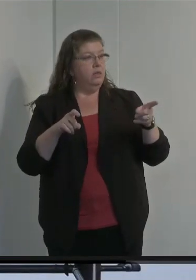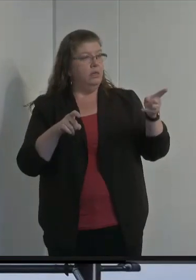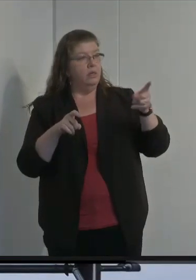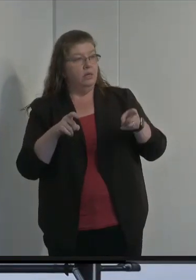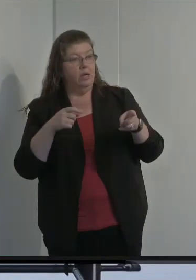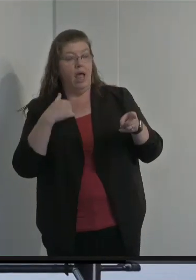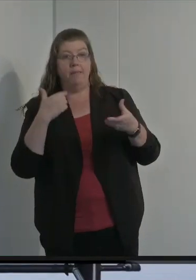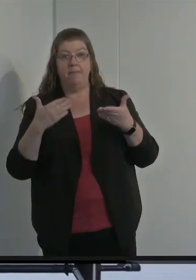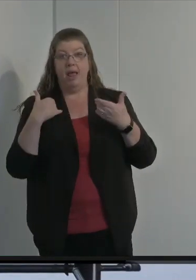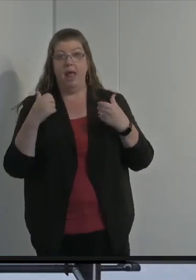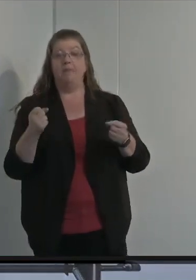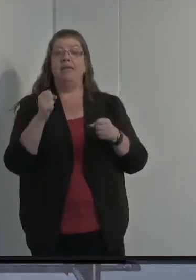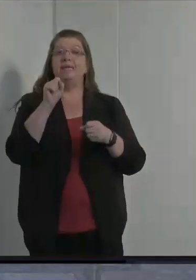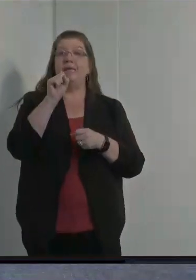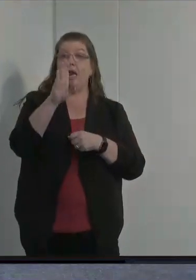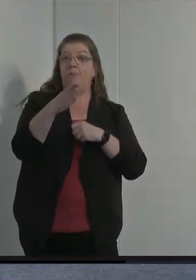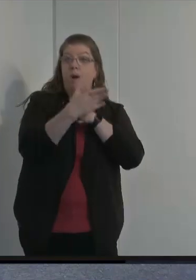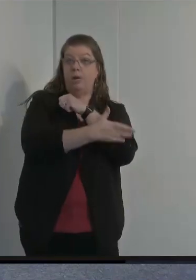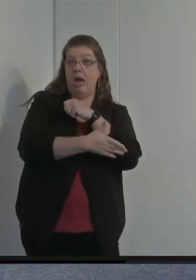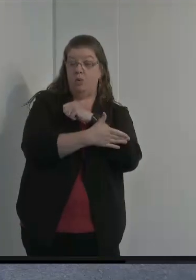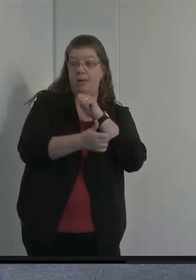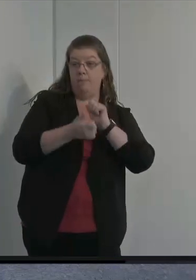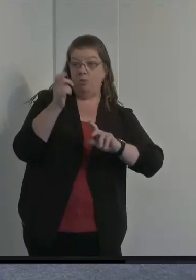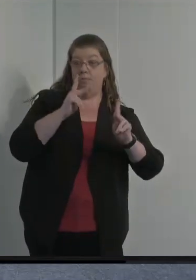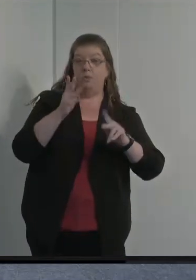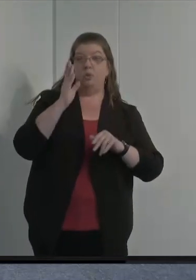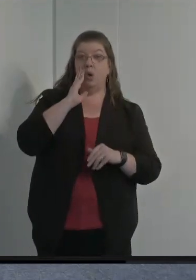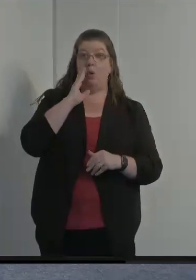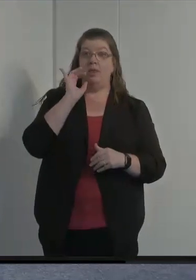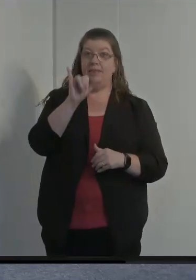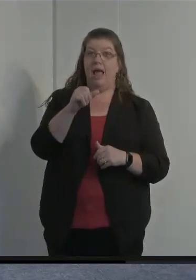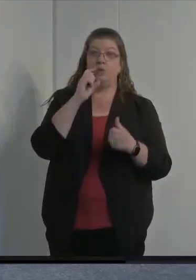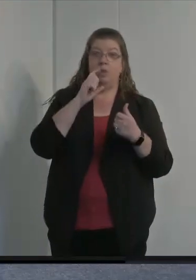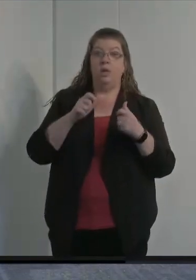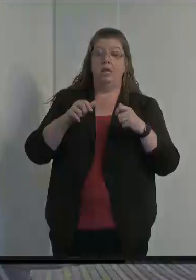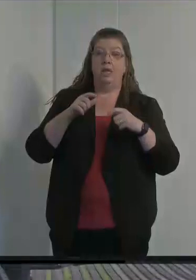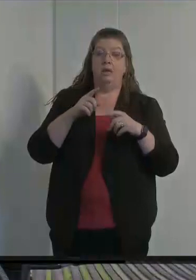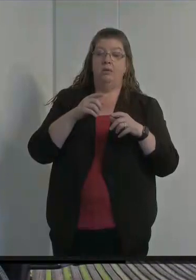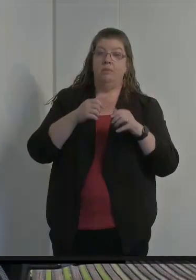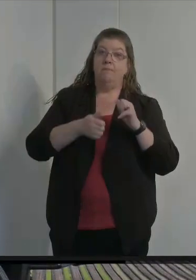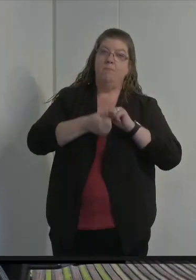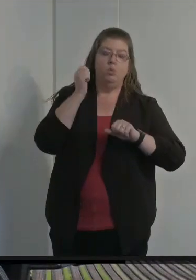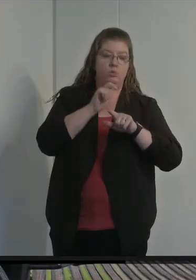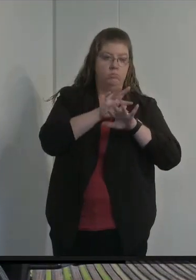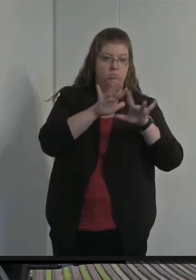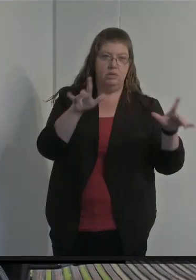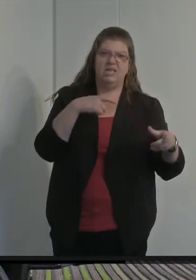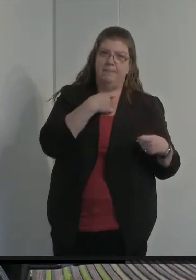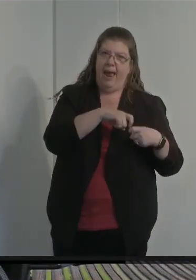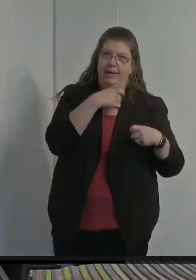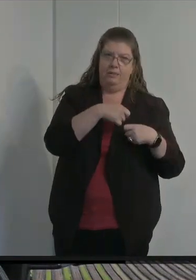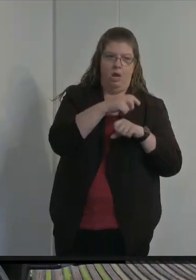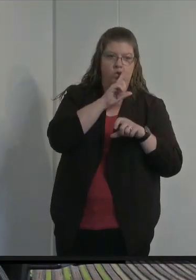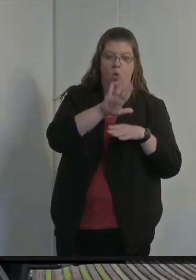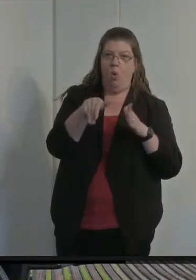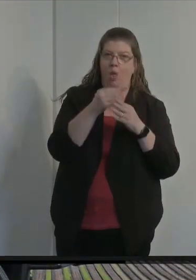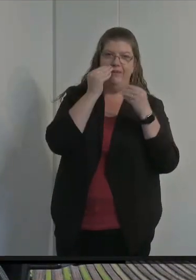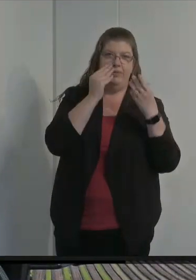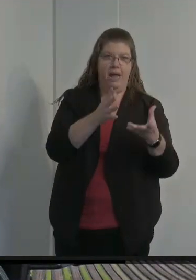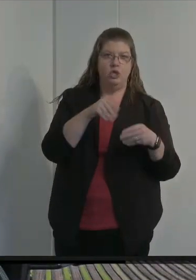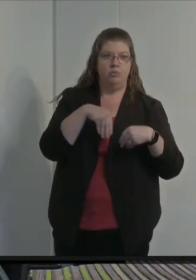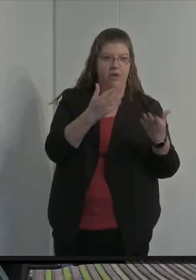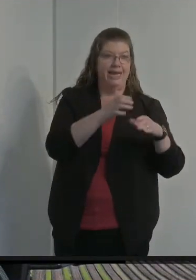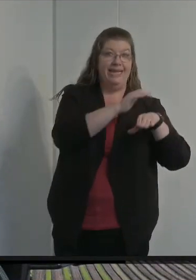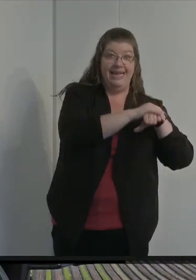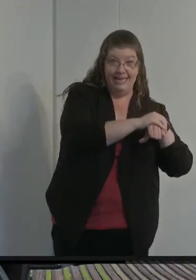help. So in Santa Barbara County, as I think most people know, our threshold language is Spanish. So we make sure that all information is provided in English